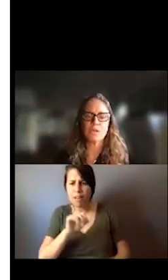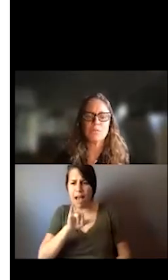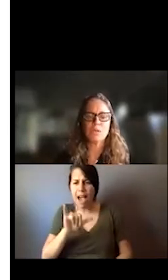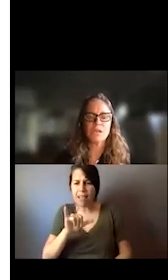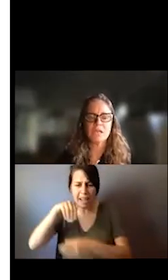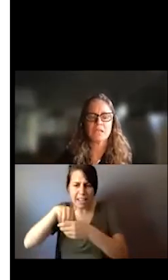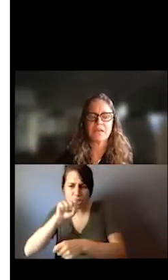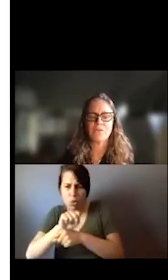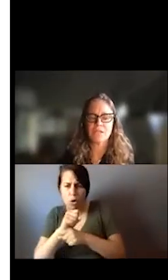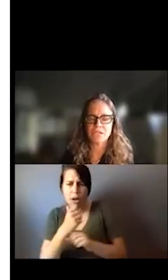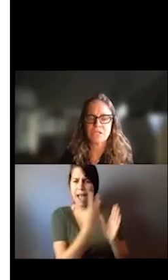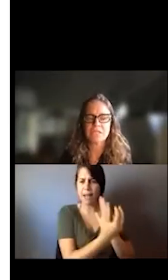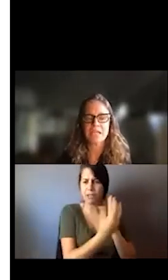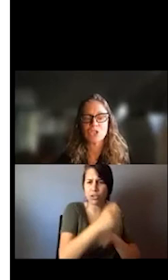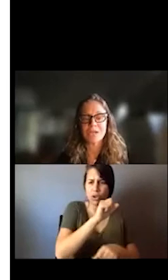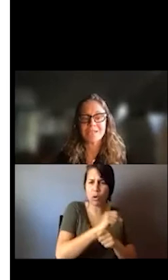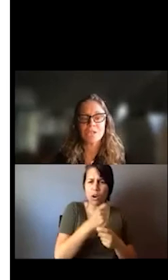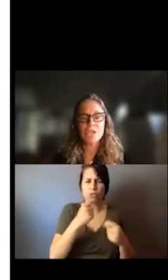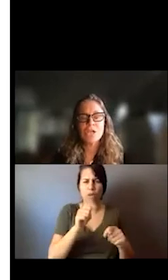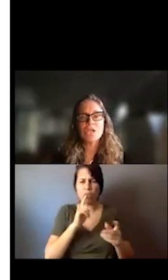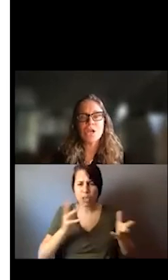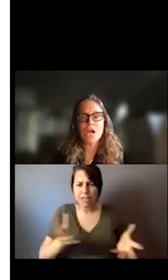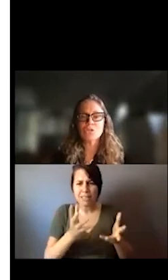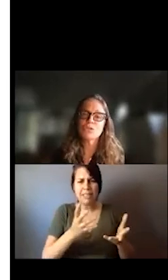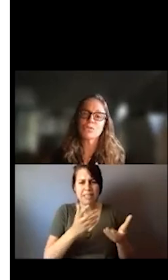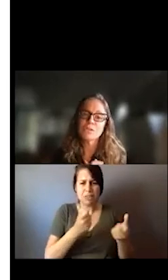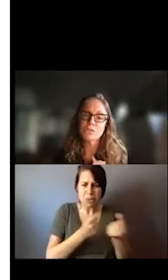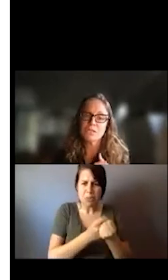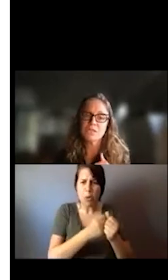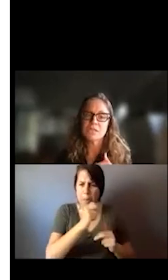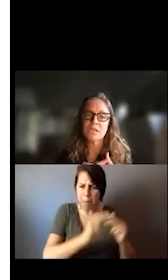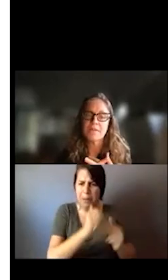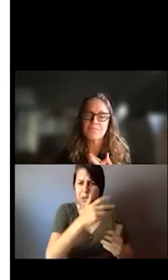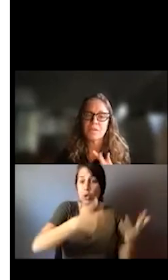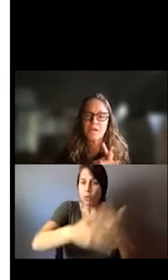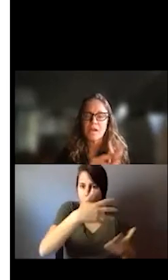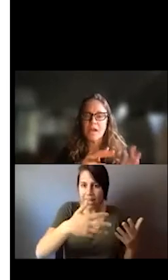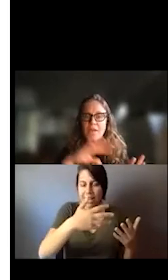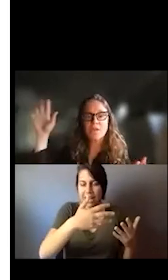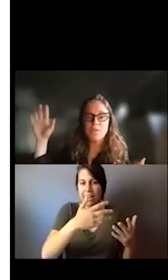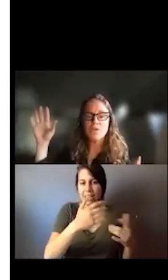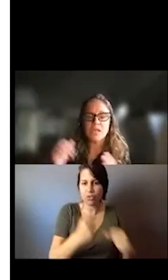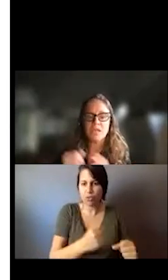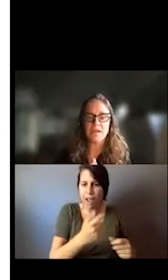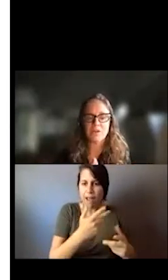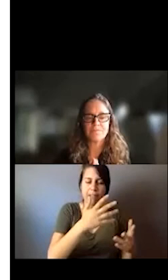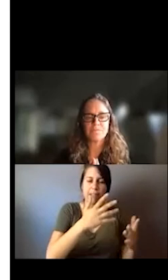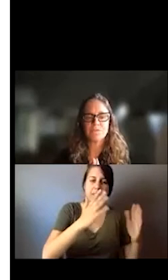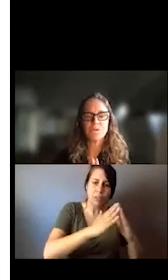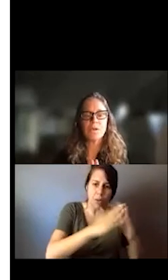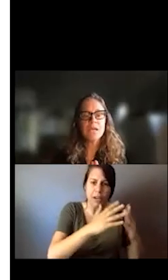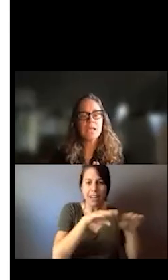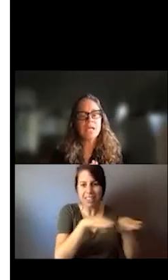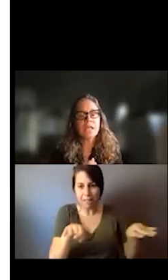work to improve community level conditions and strengthen social resources at the community